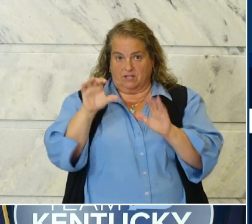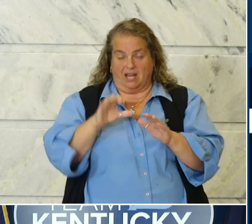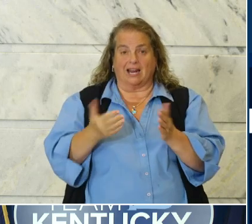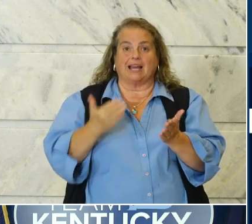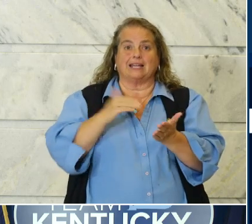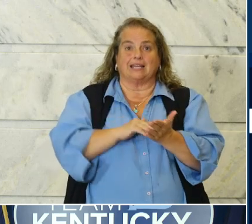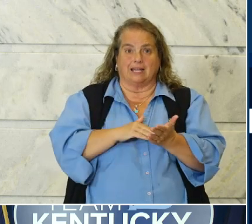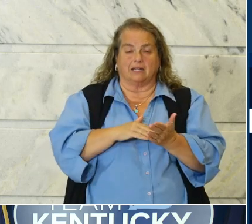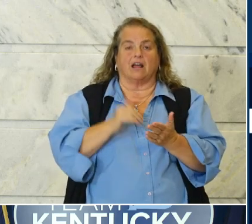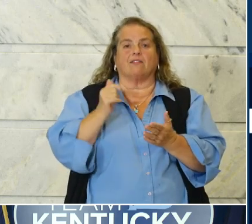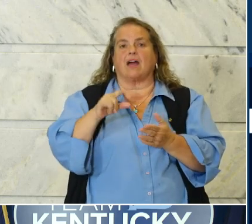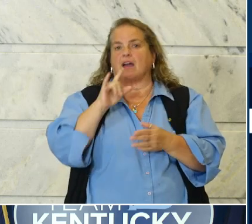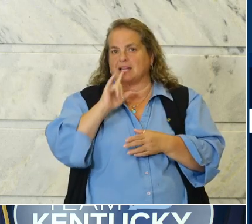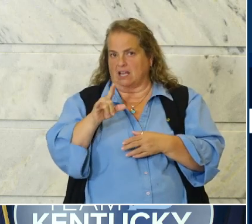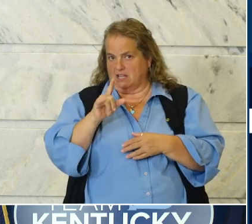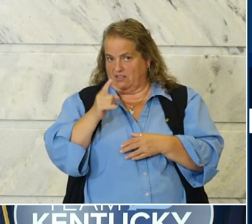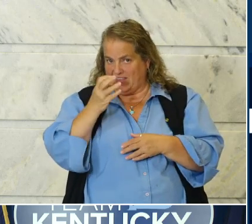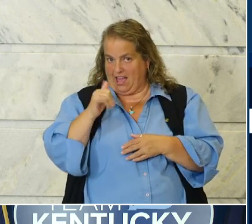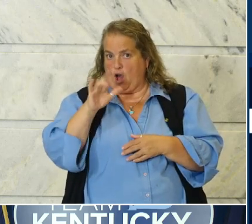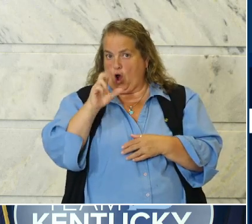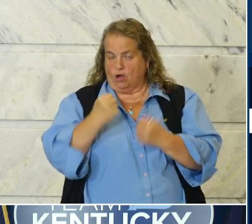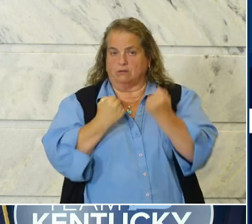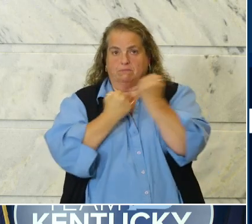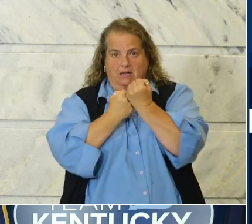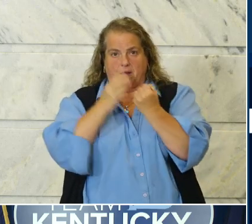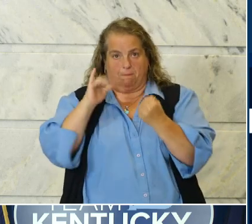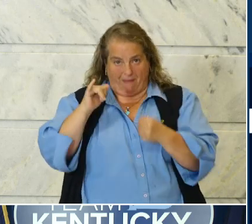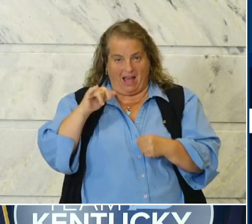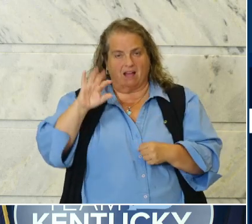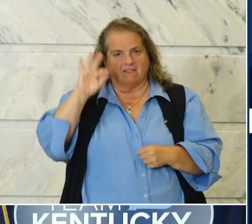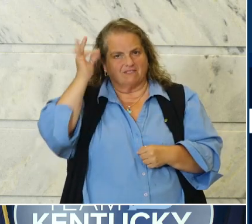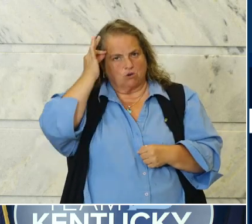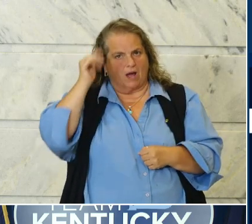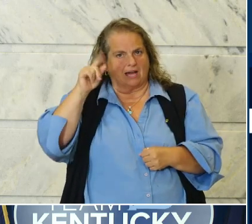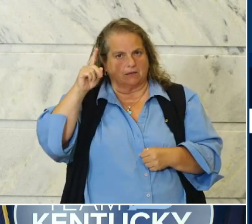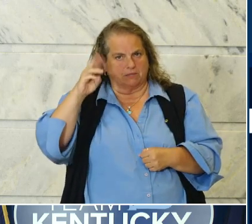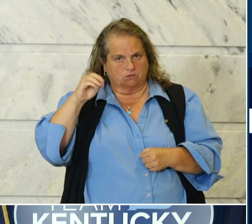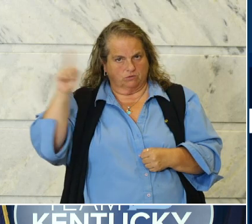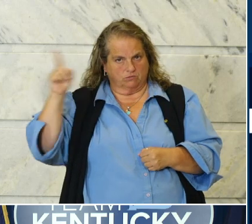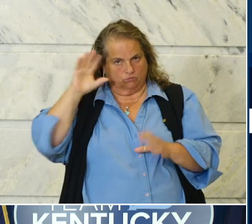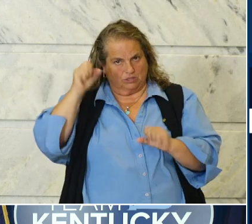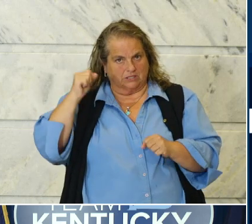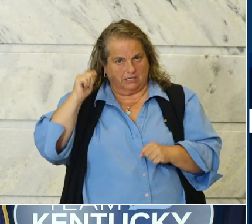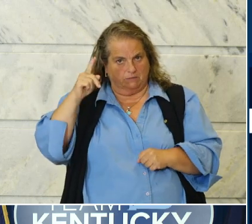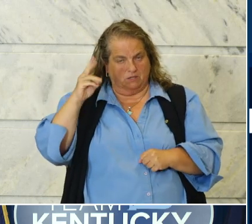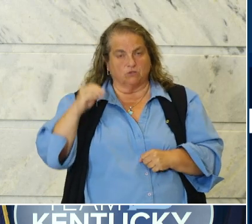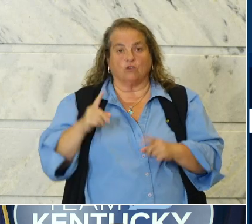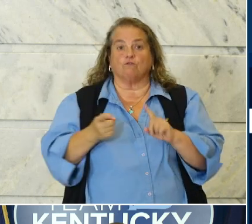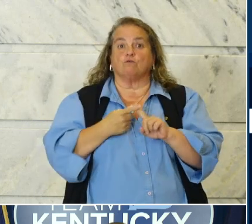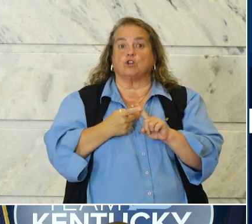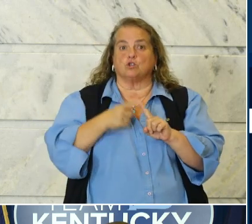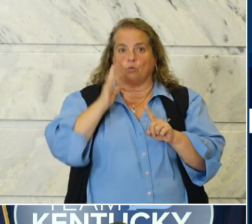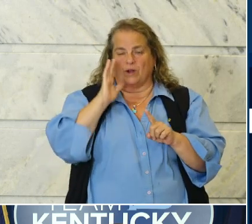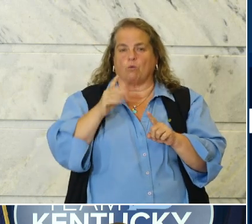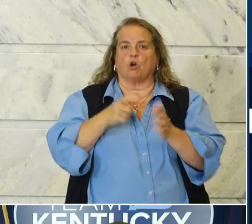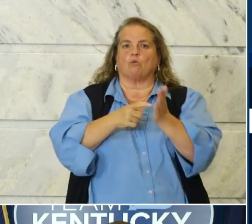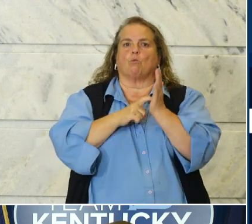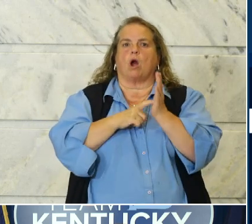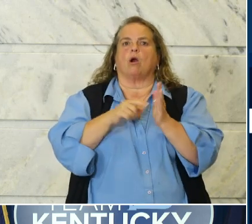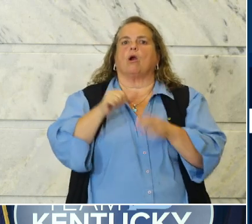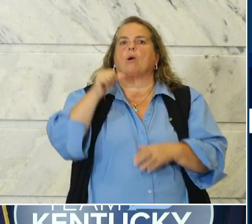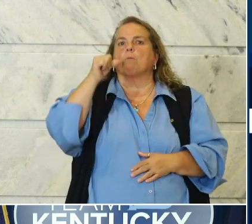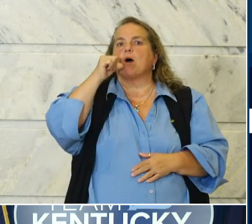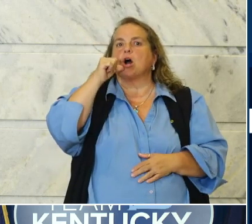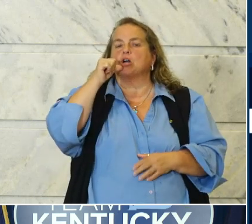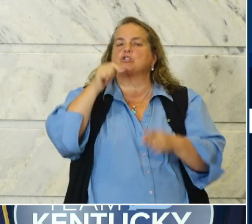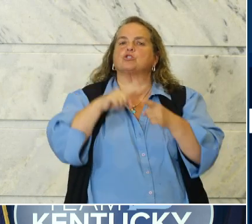backed by the federal administration. First, we're going to require bars to close for 2